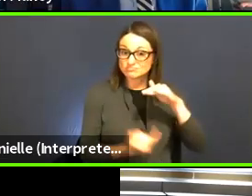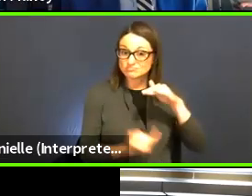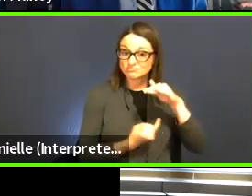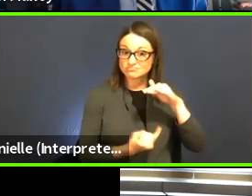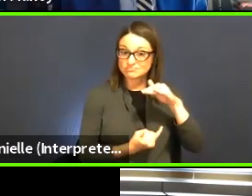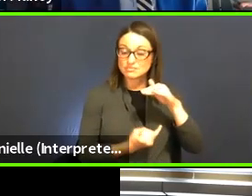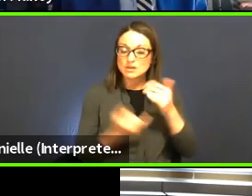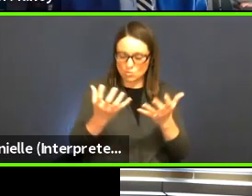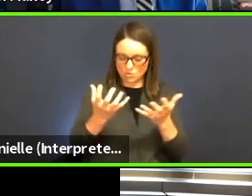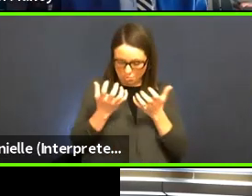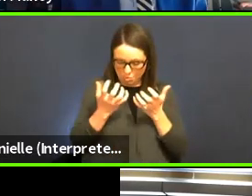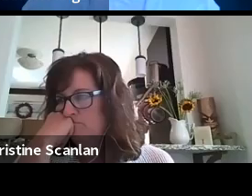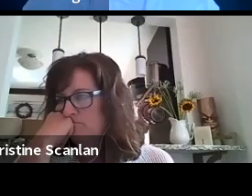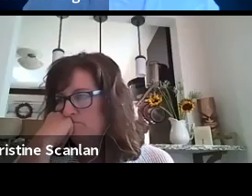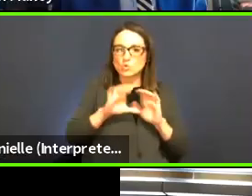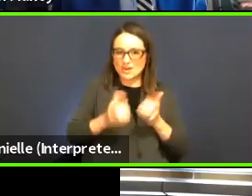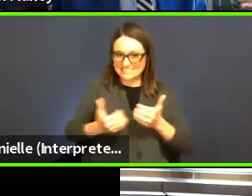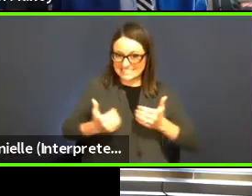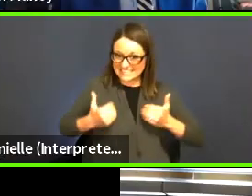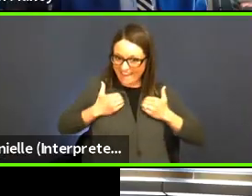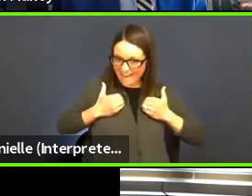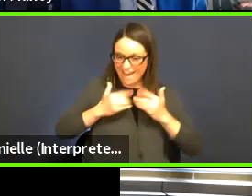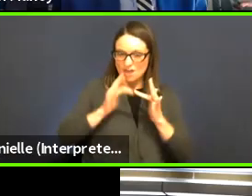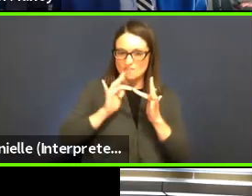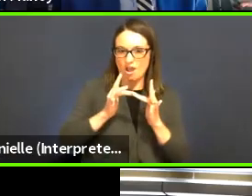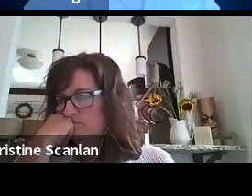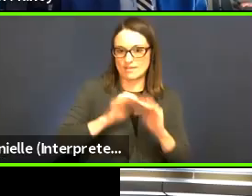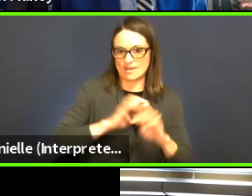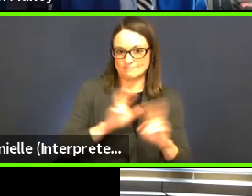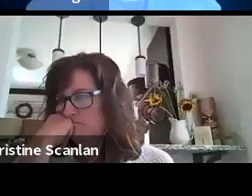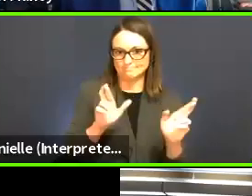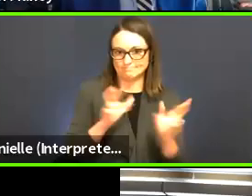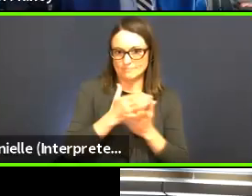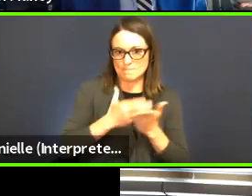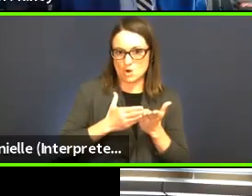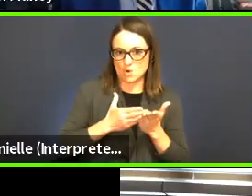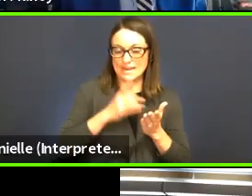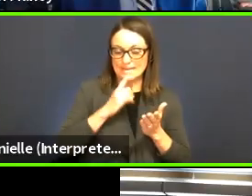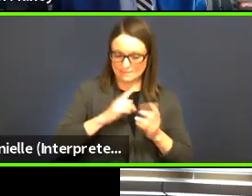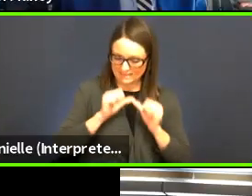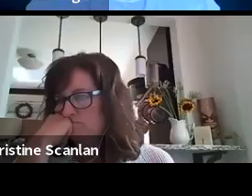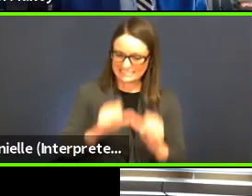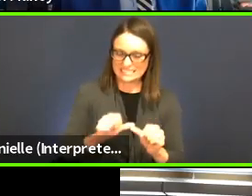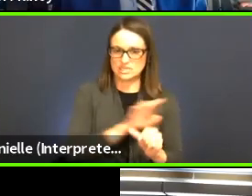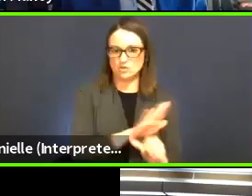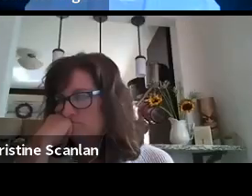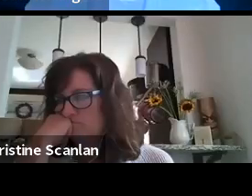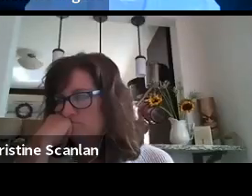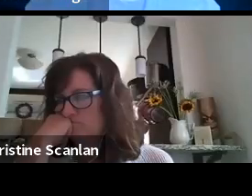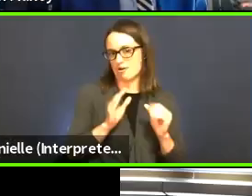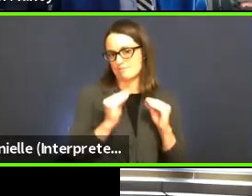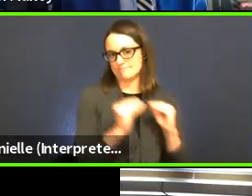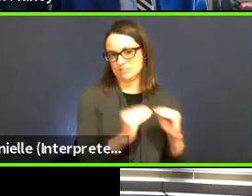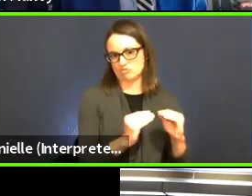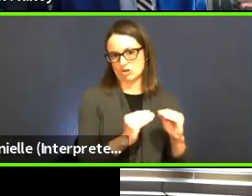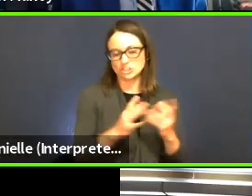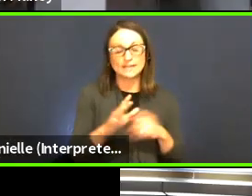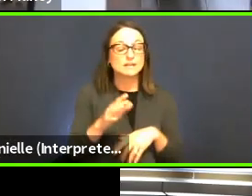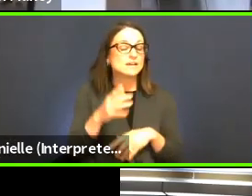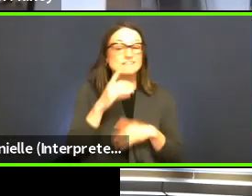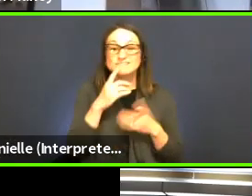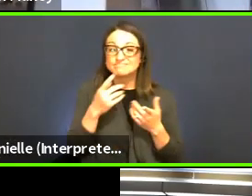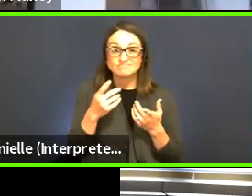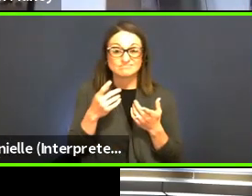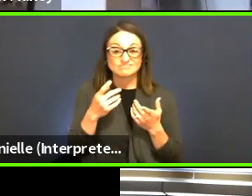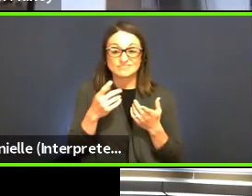online component so that they can continue that instruction. It's not unlike what happens in any